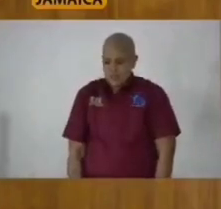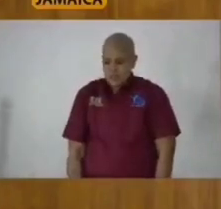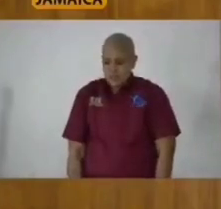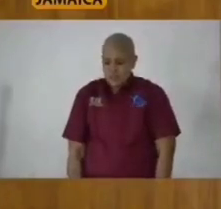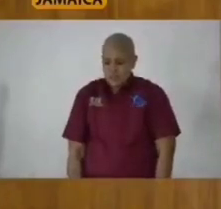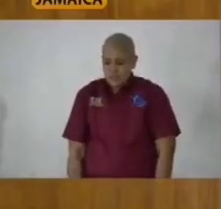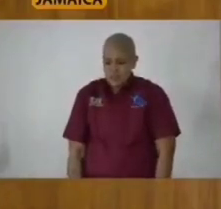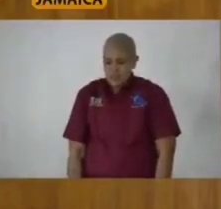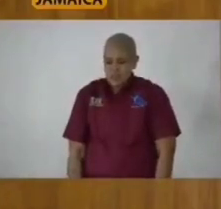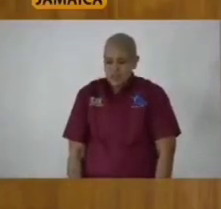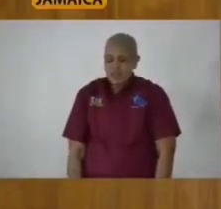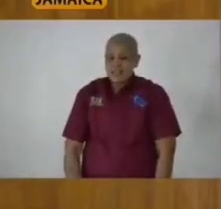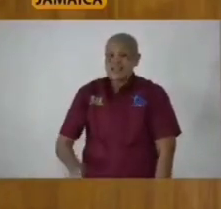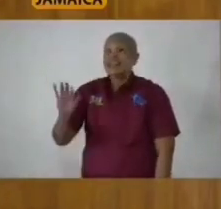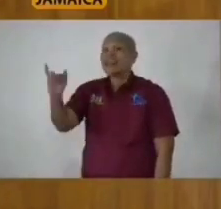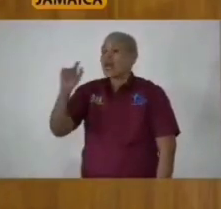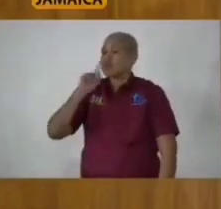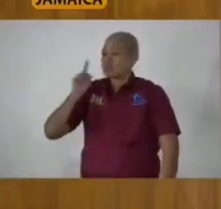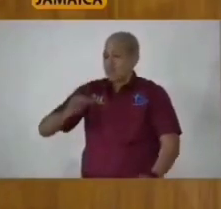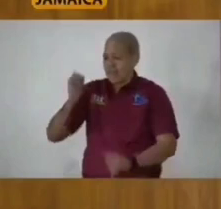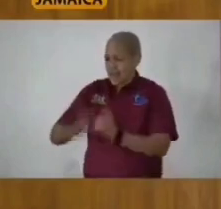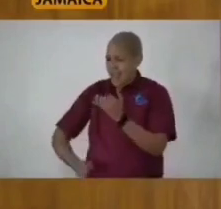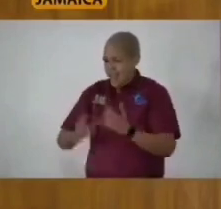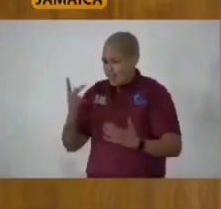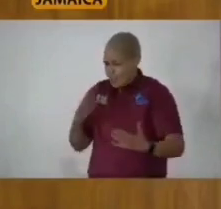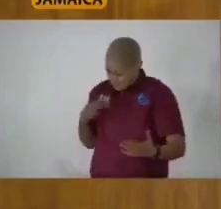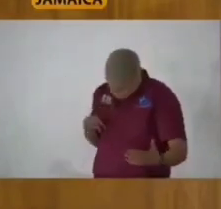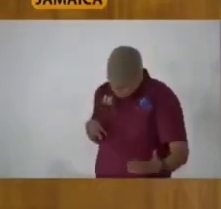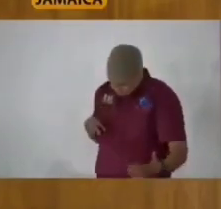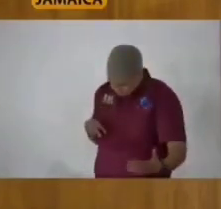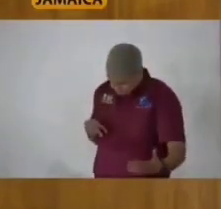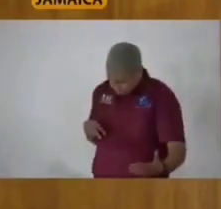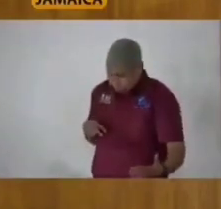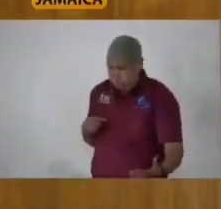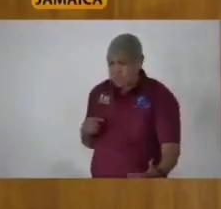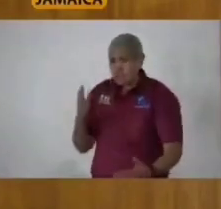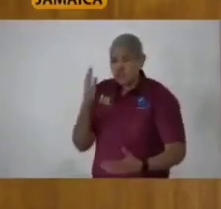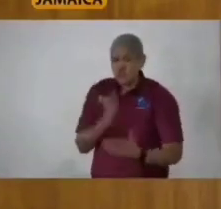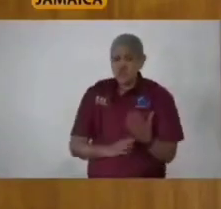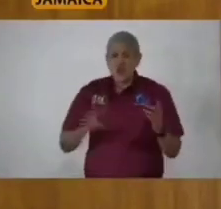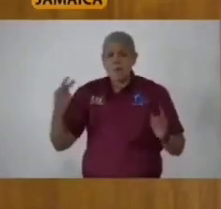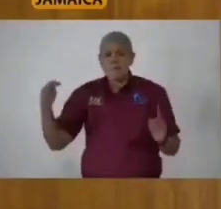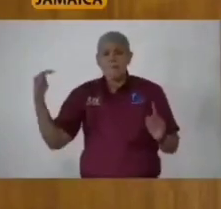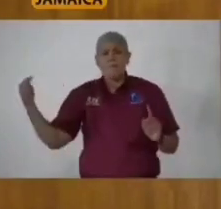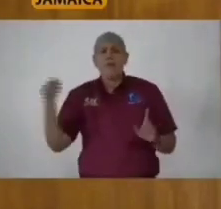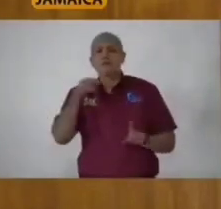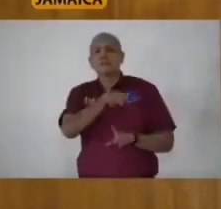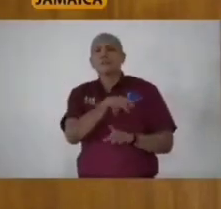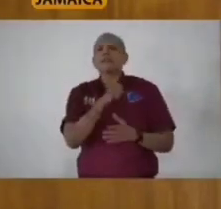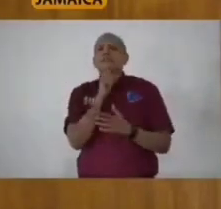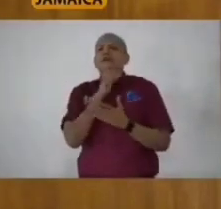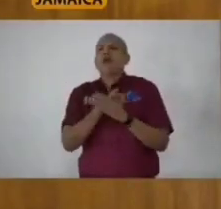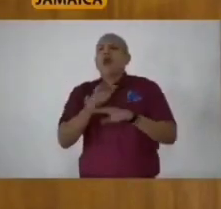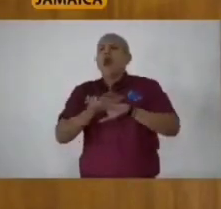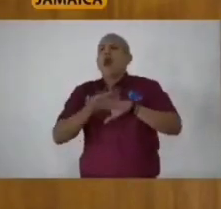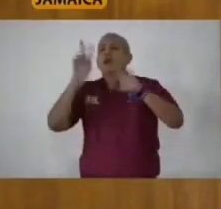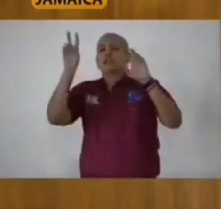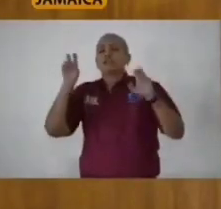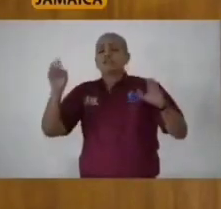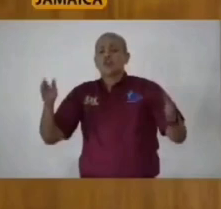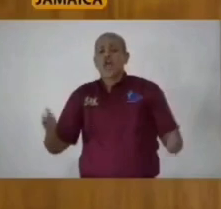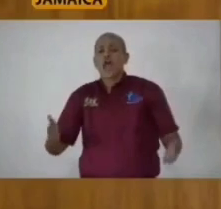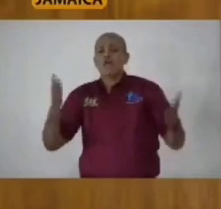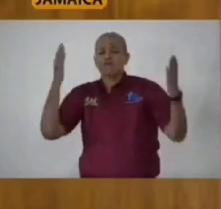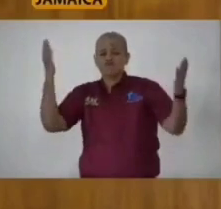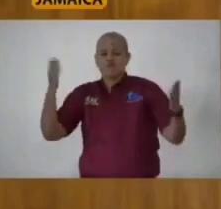And that response set out some positions on the matters I'd raised and asked me to